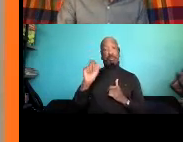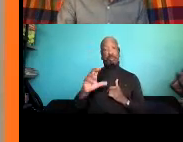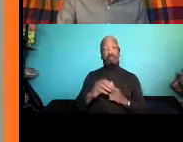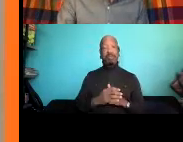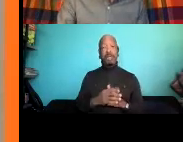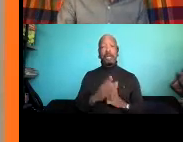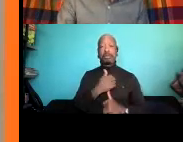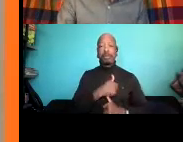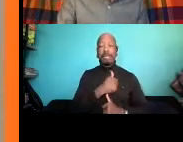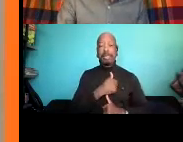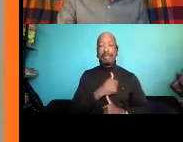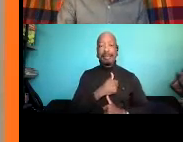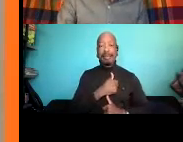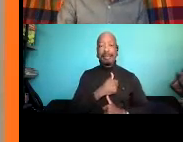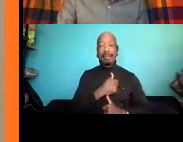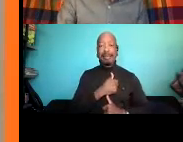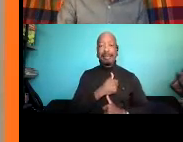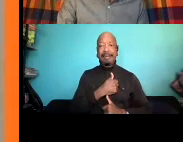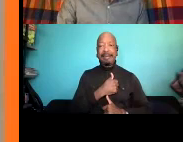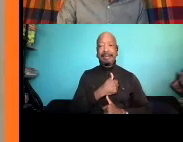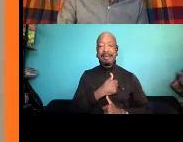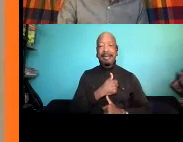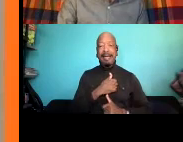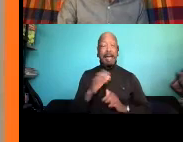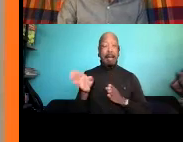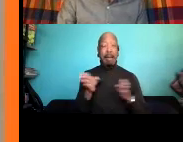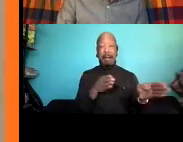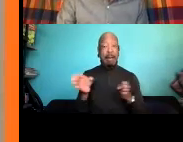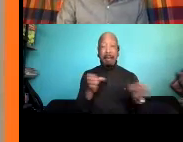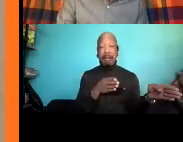oops, sorry, this poll just got in the way of my notes.